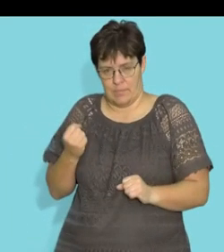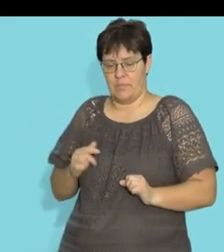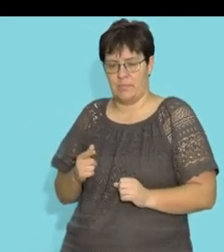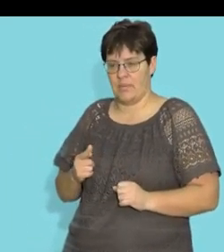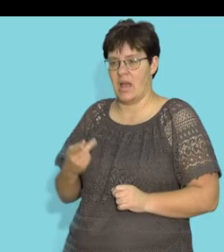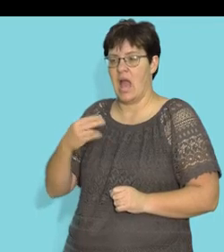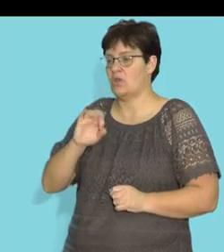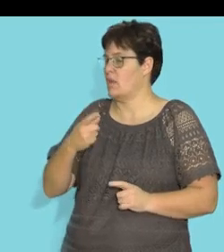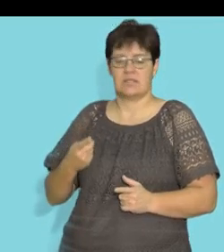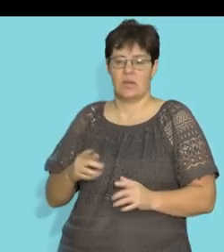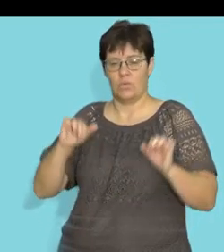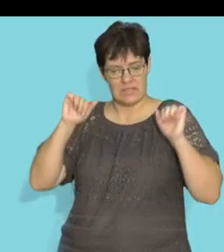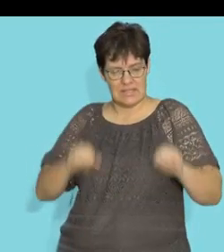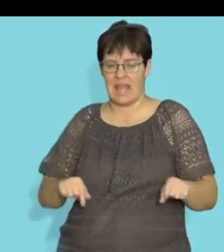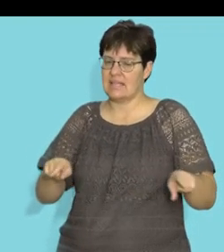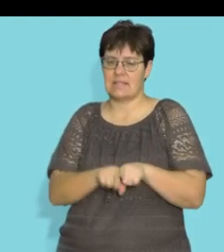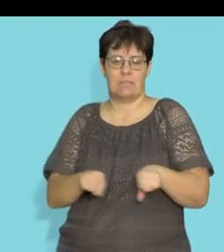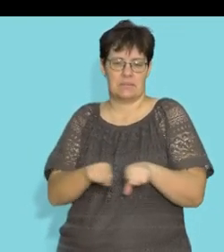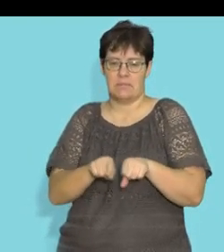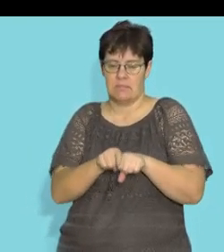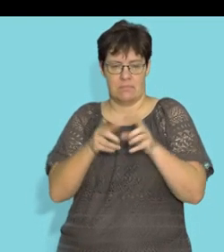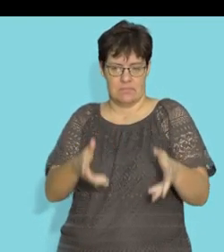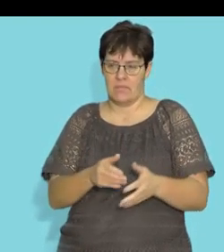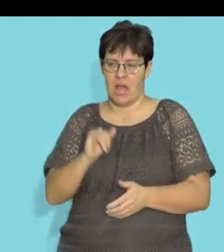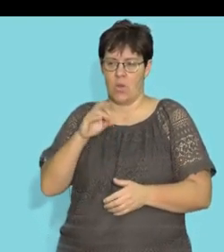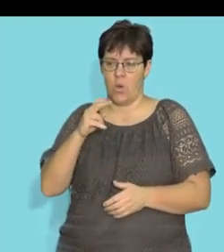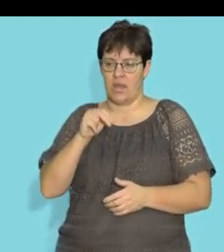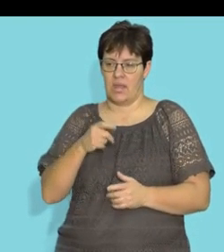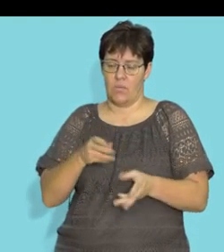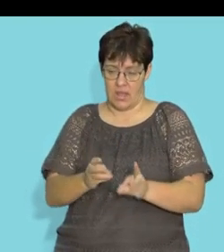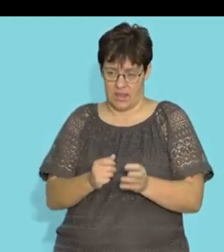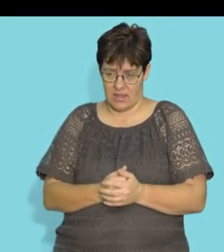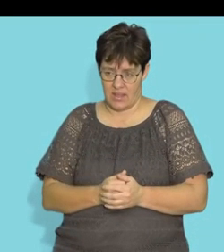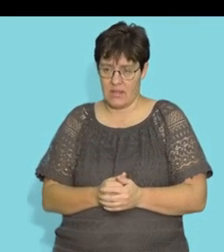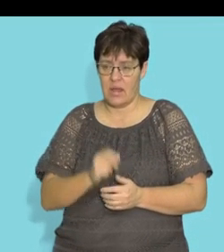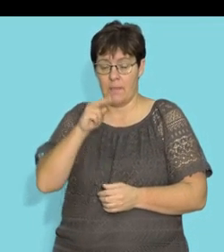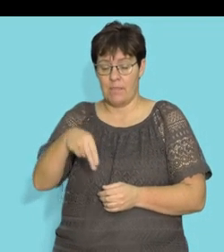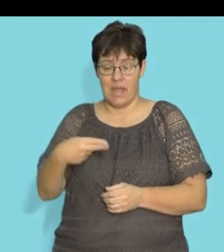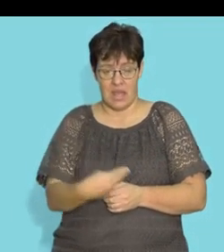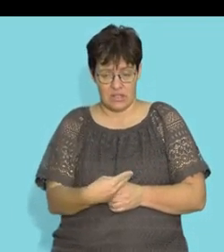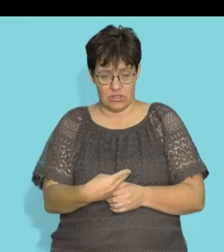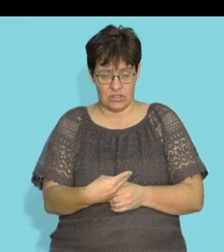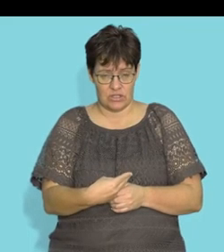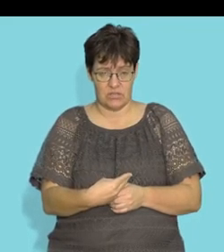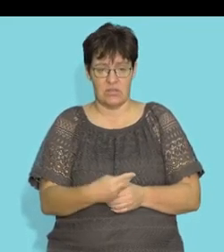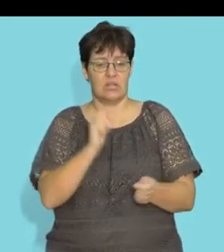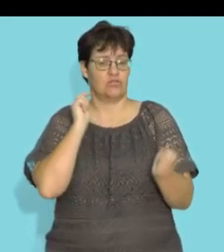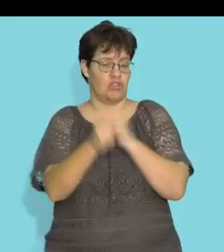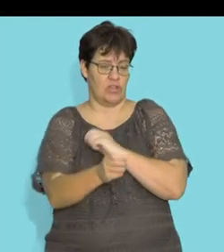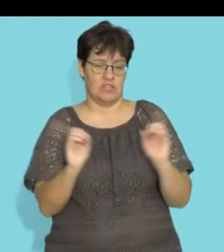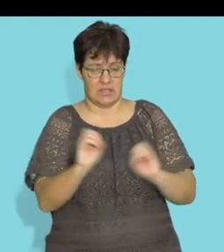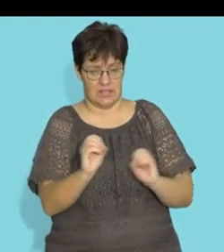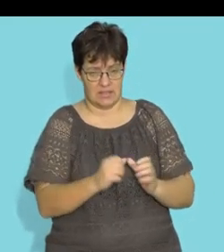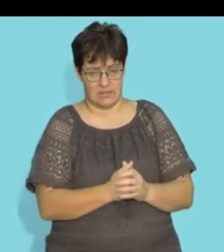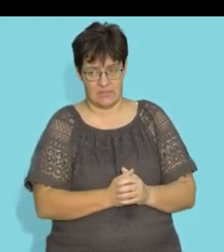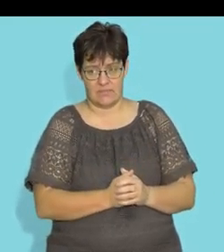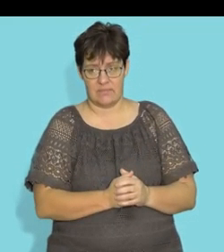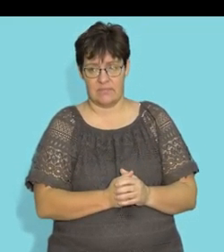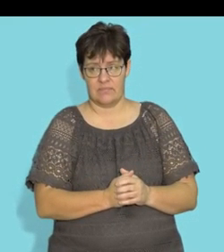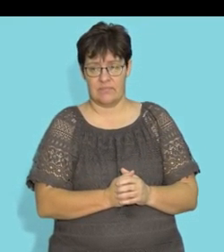hydroxide ions, will form weak conjugate acid, and it will not donate a